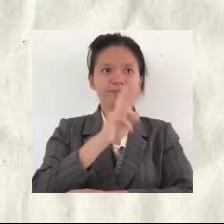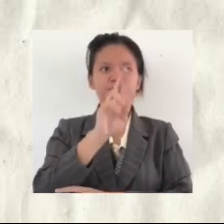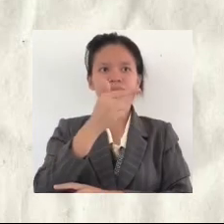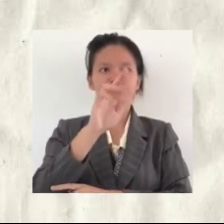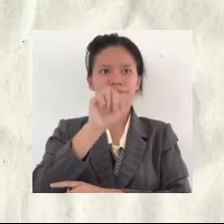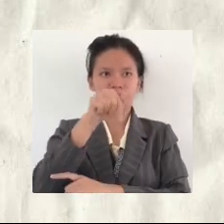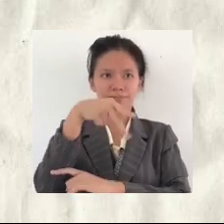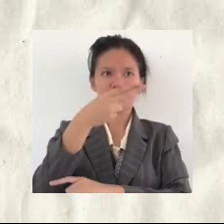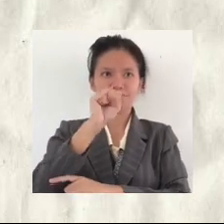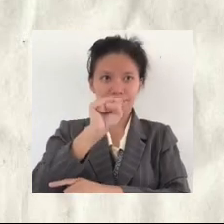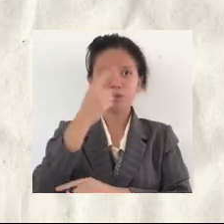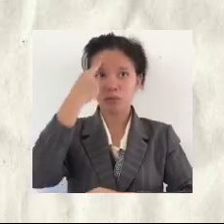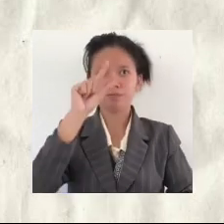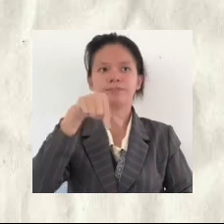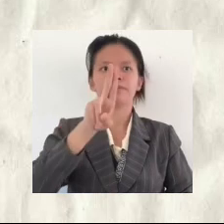analysis have already occurred.